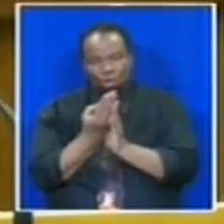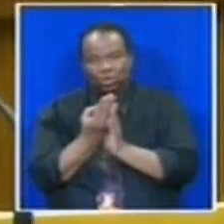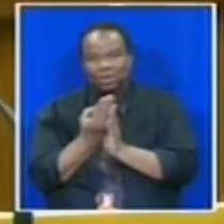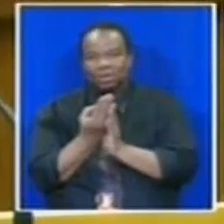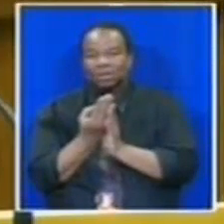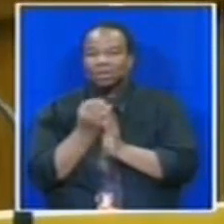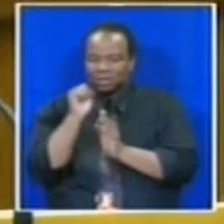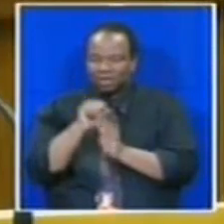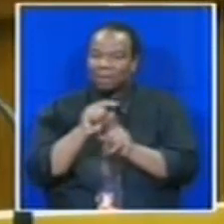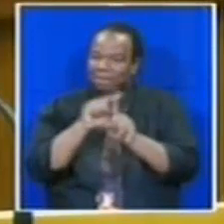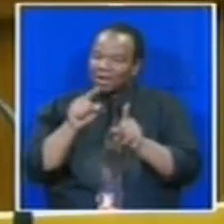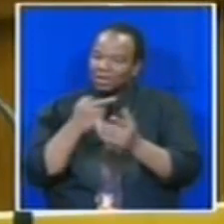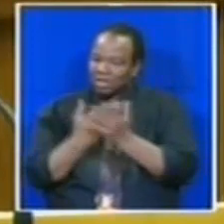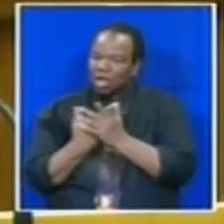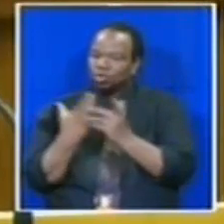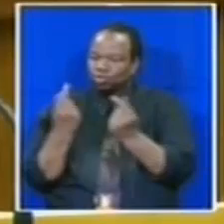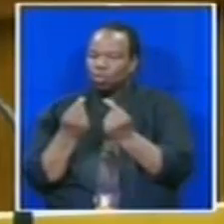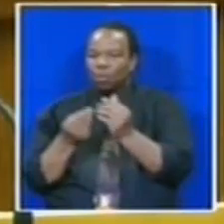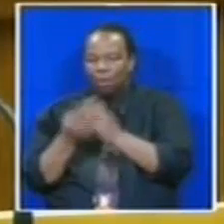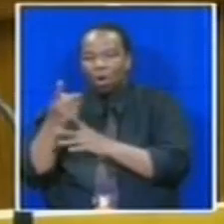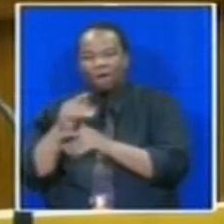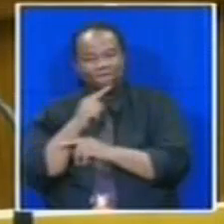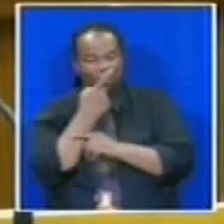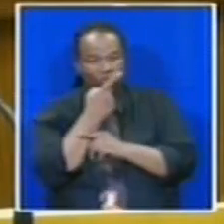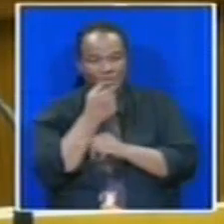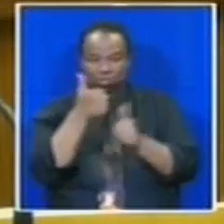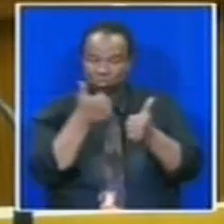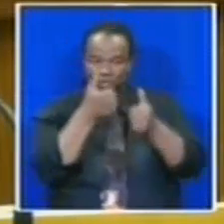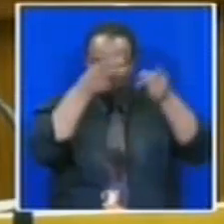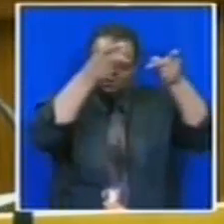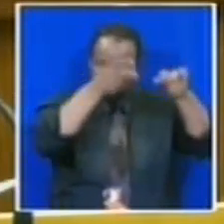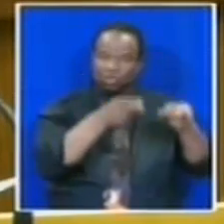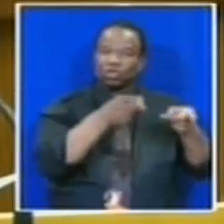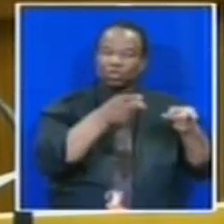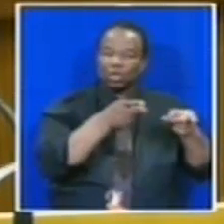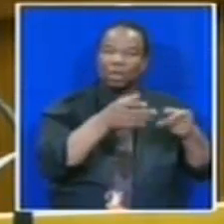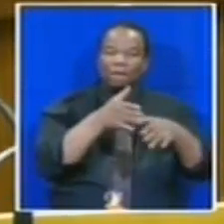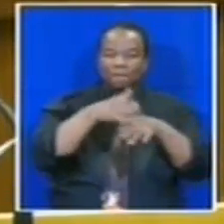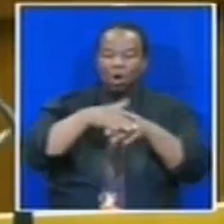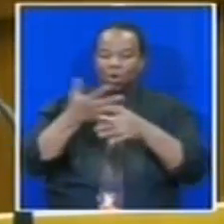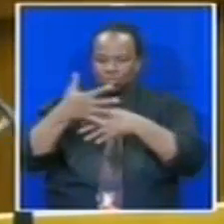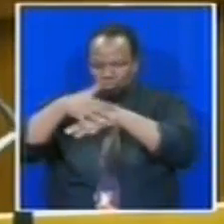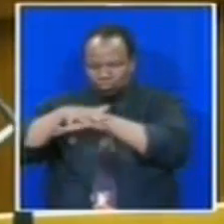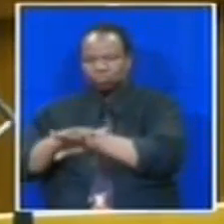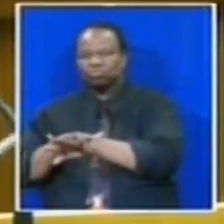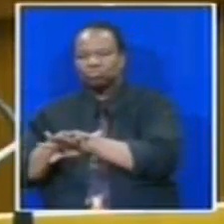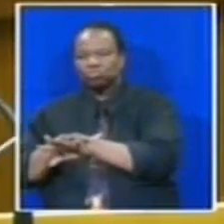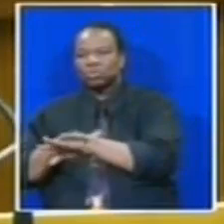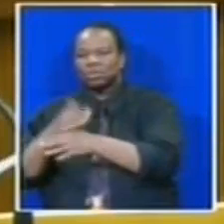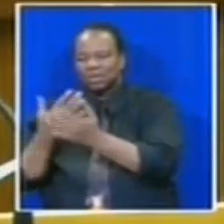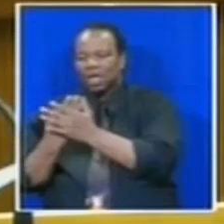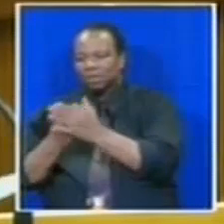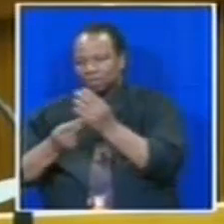if we take the right decisions and are inclusive and ensure more rapid progress is undertaken